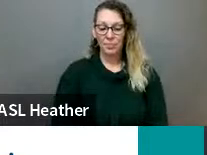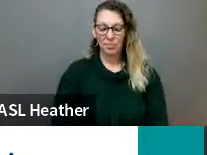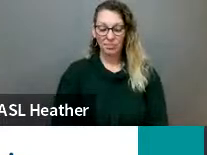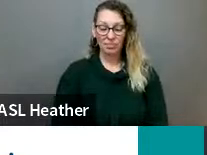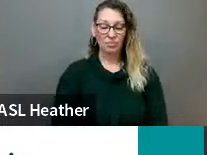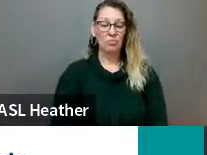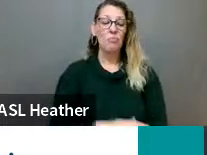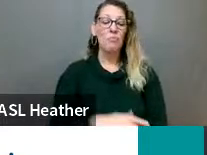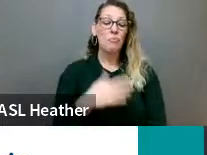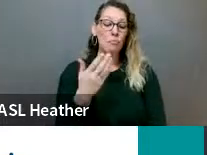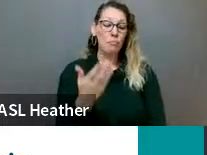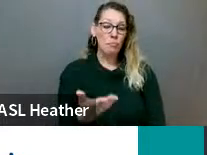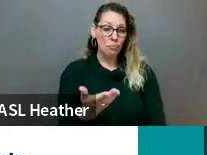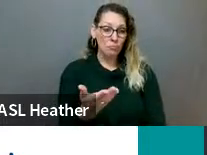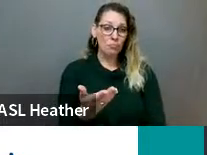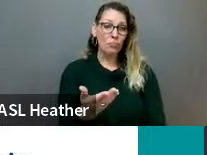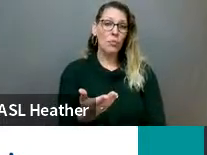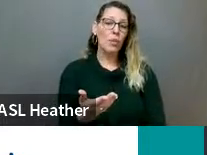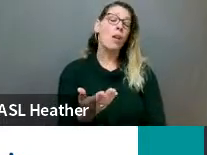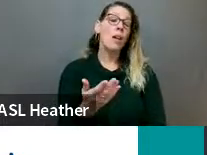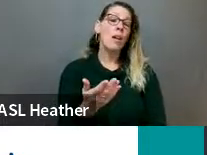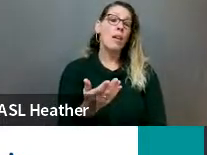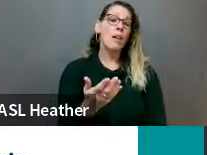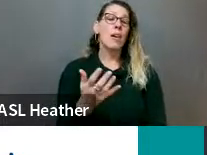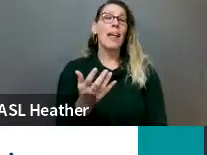And so with our